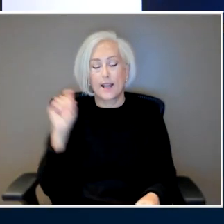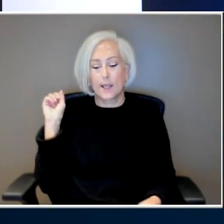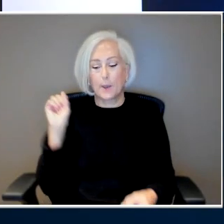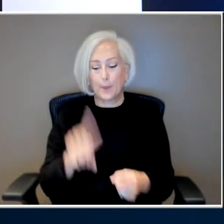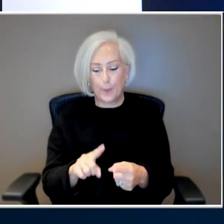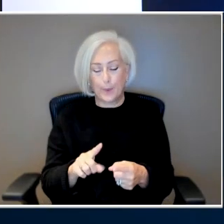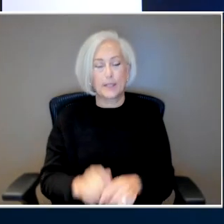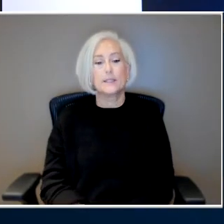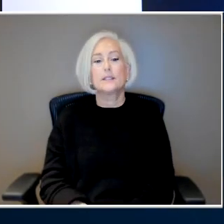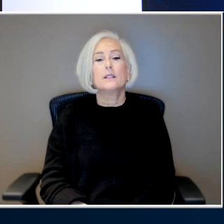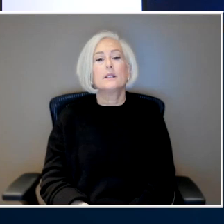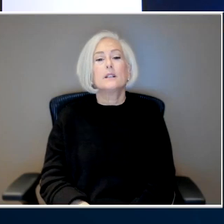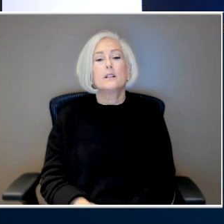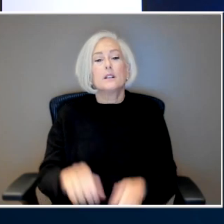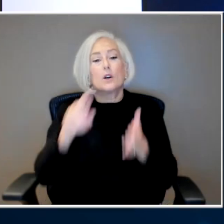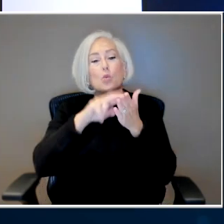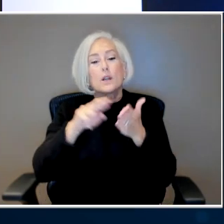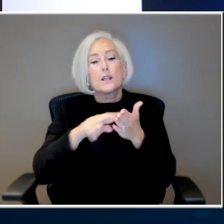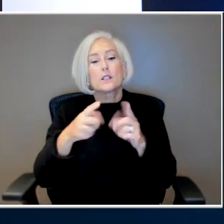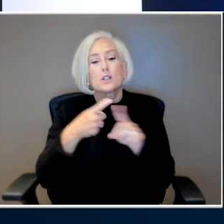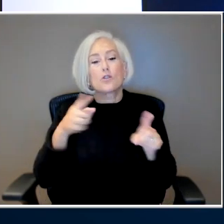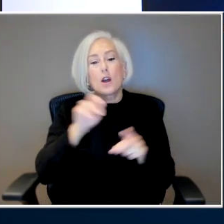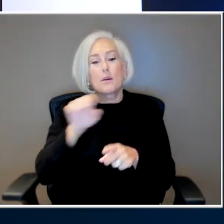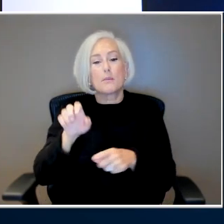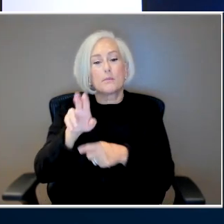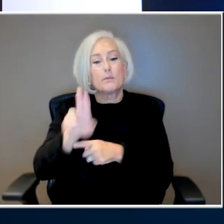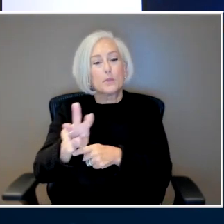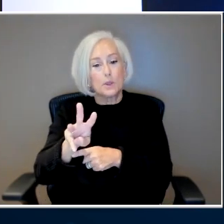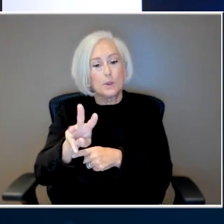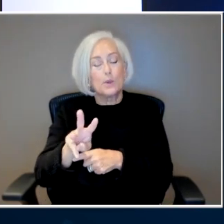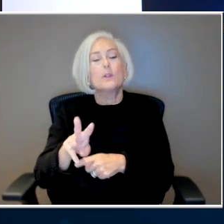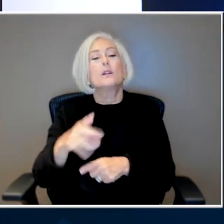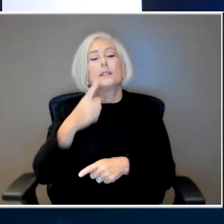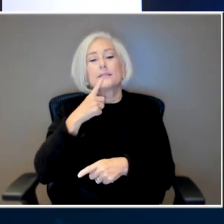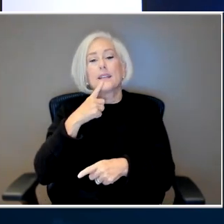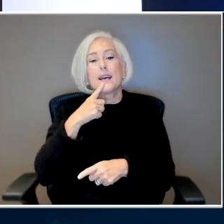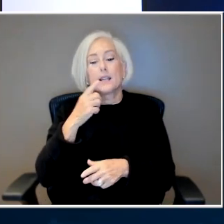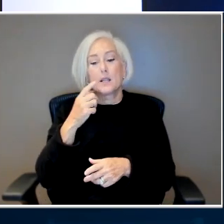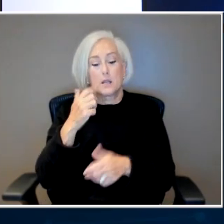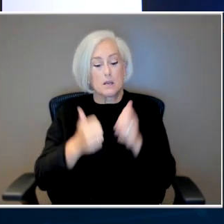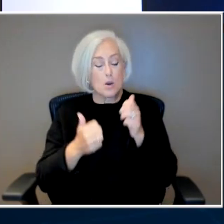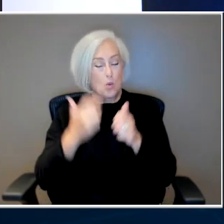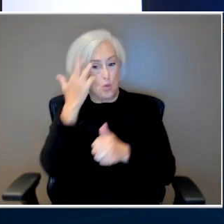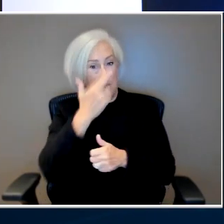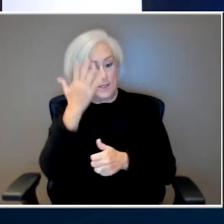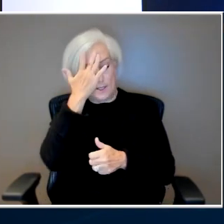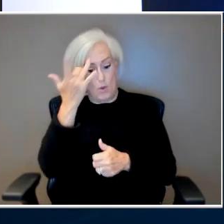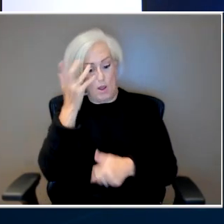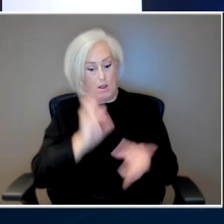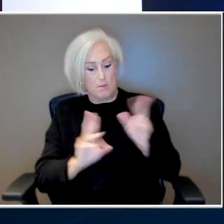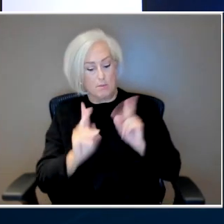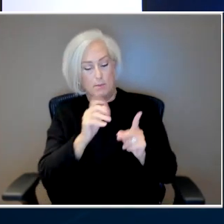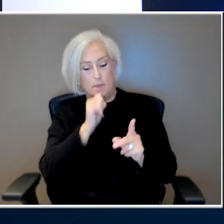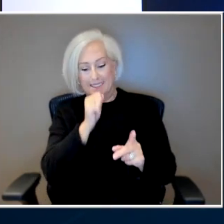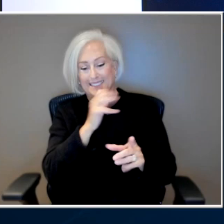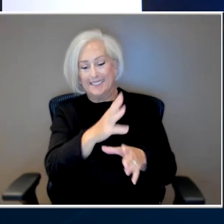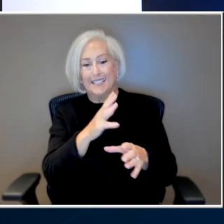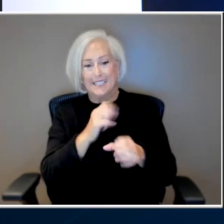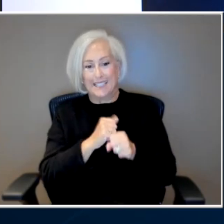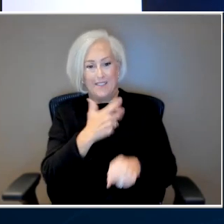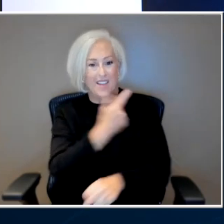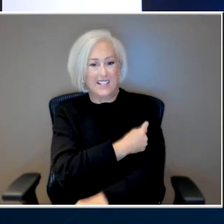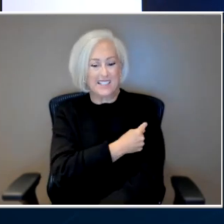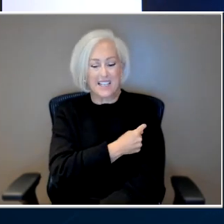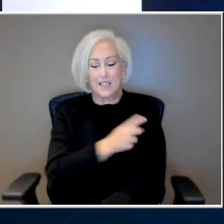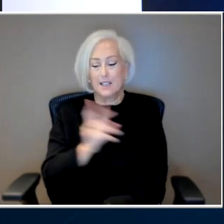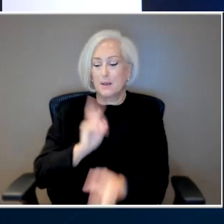Research Center found that the biggest reason for not getting the vaccine was that people didn't feel like they needed it.